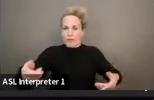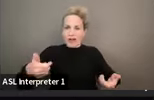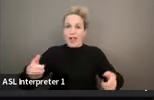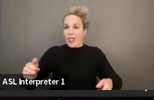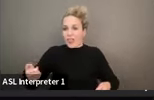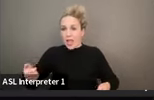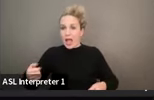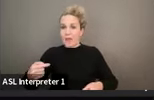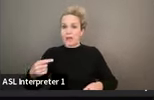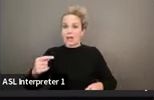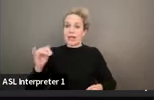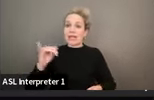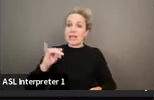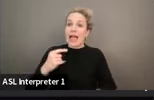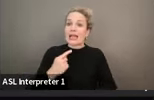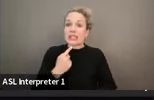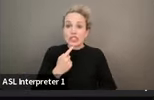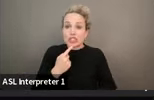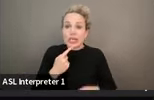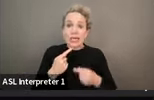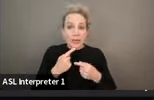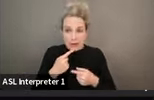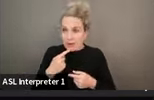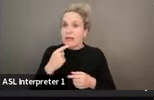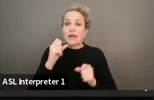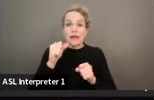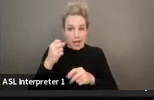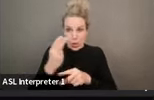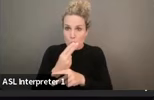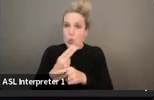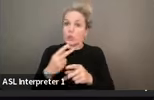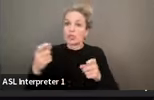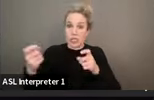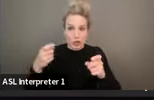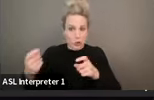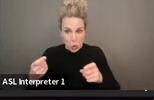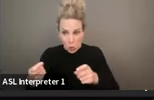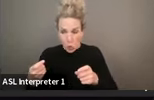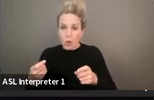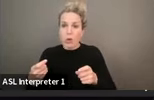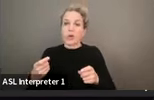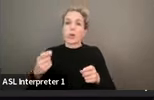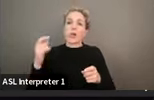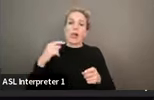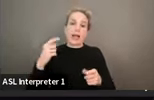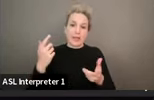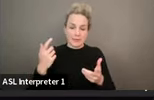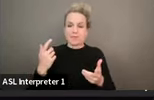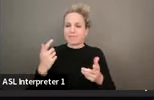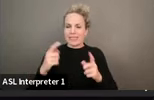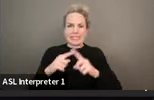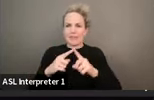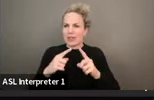a chin that has an multi-directional joint here at the neck.